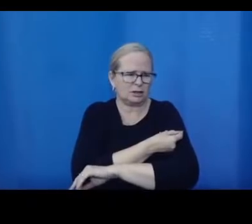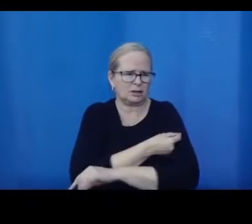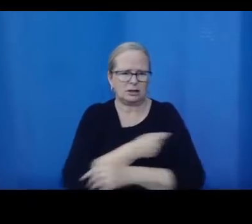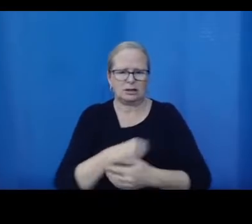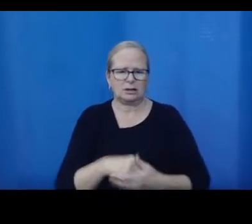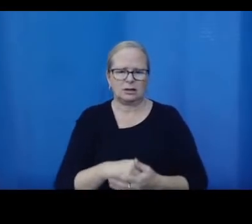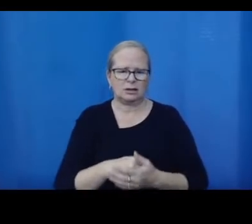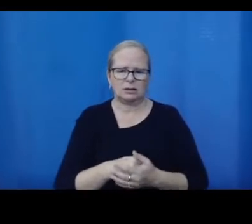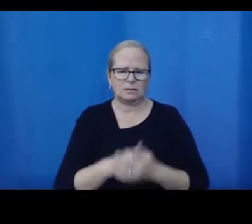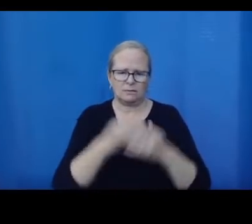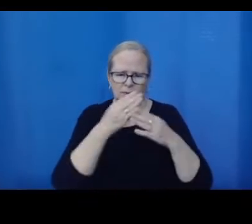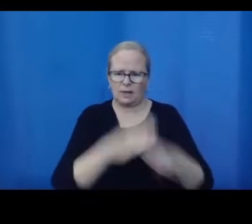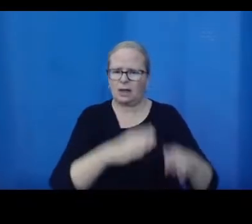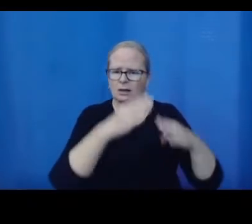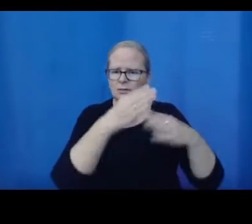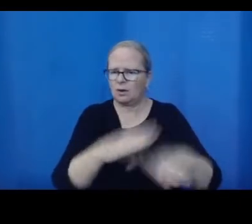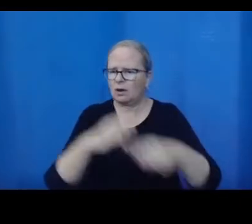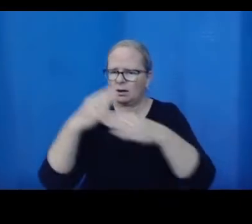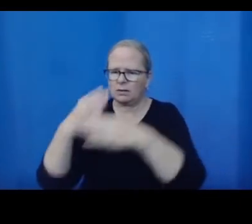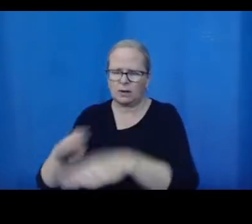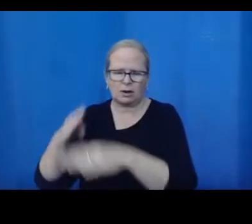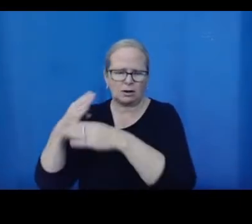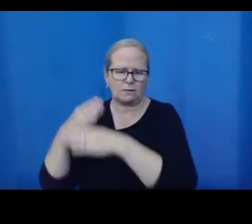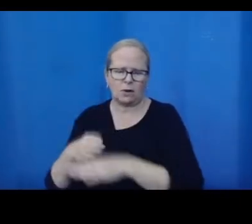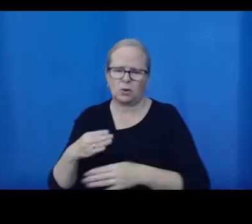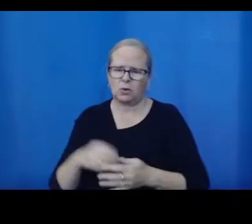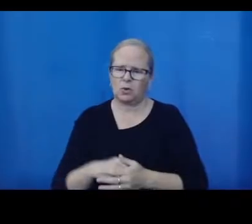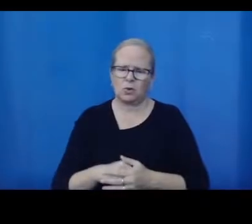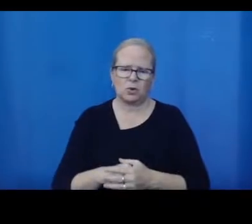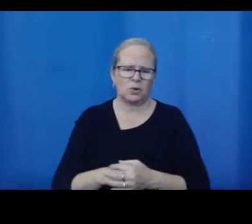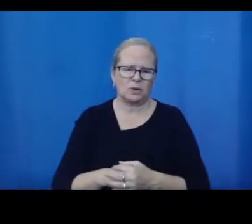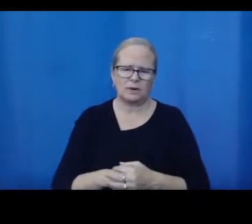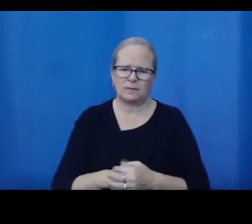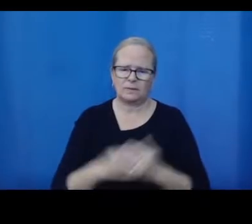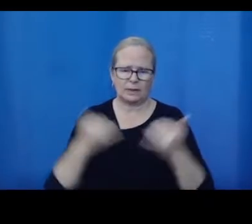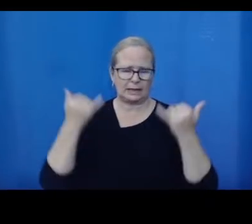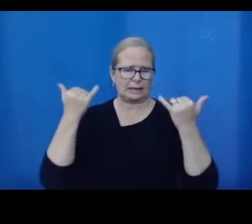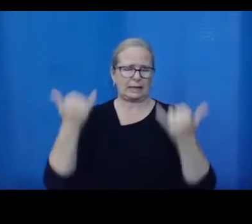this level, has become such a